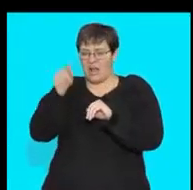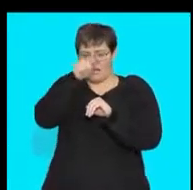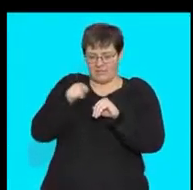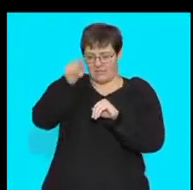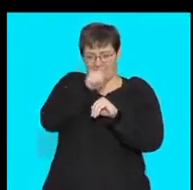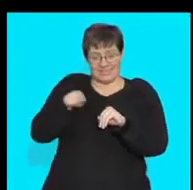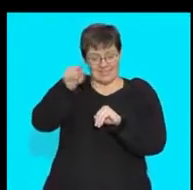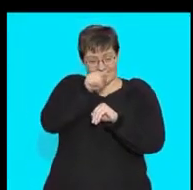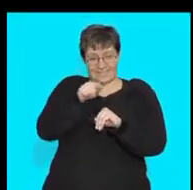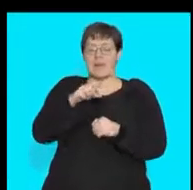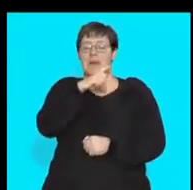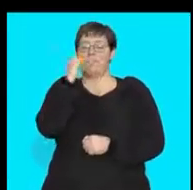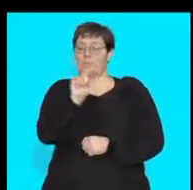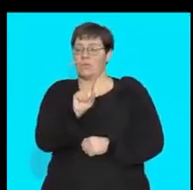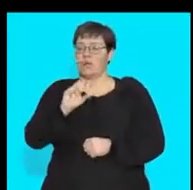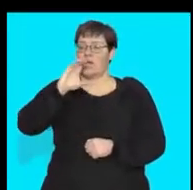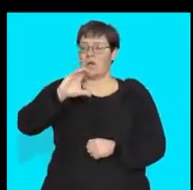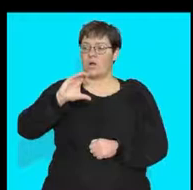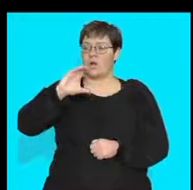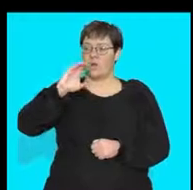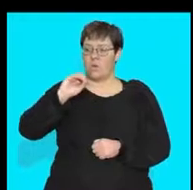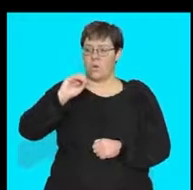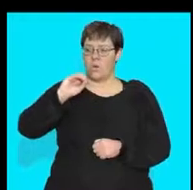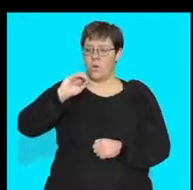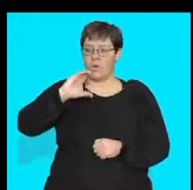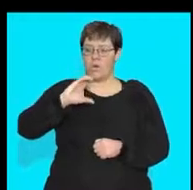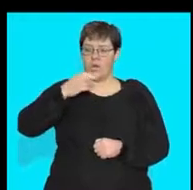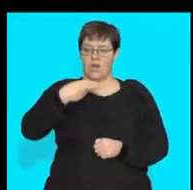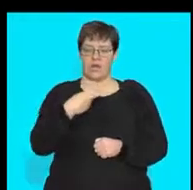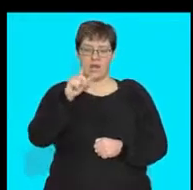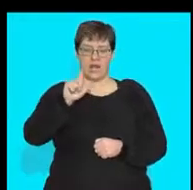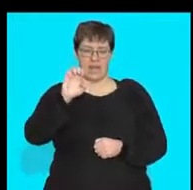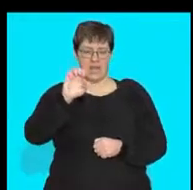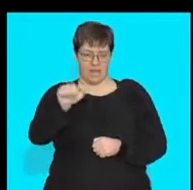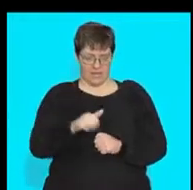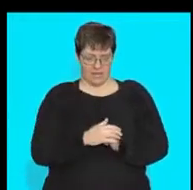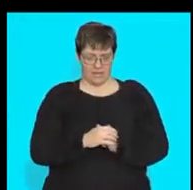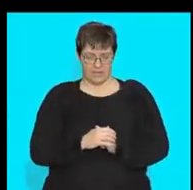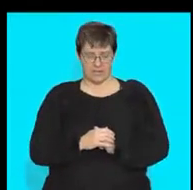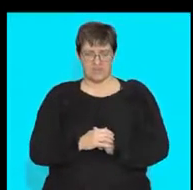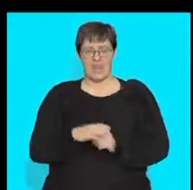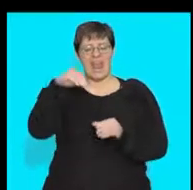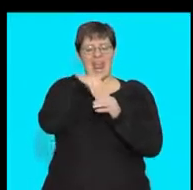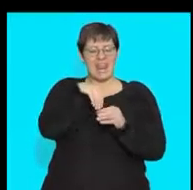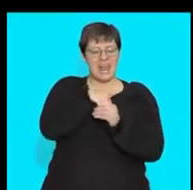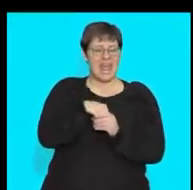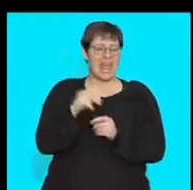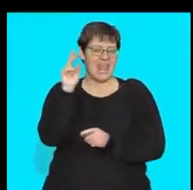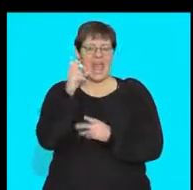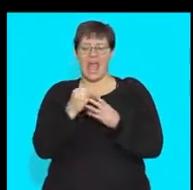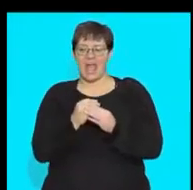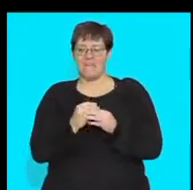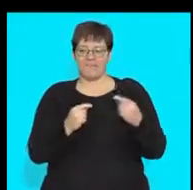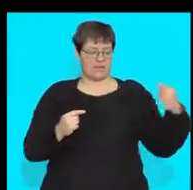this coily part here, this is your cochlea, right? And there's always 2 windows in the inner